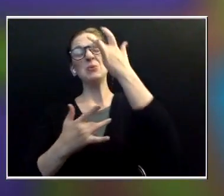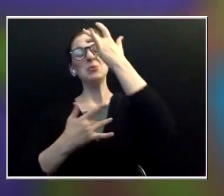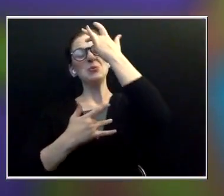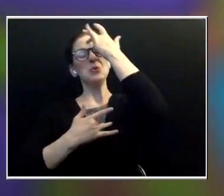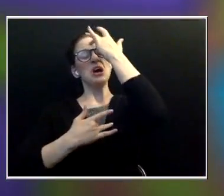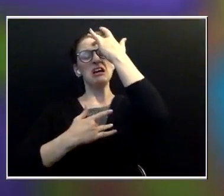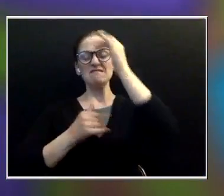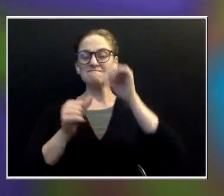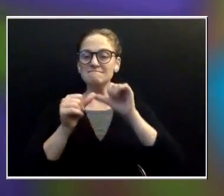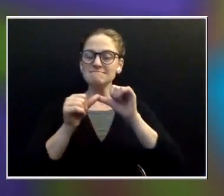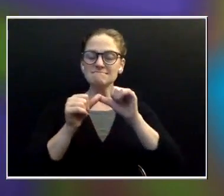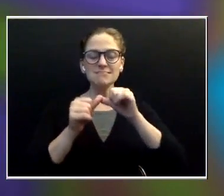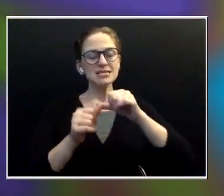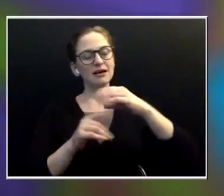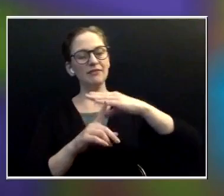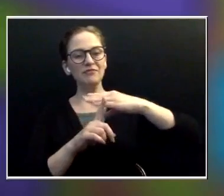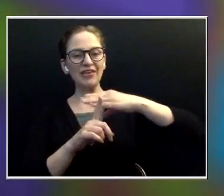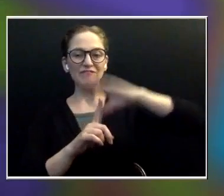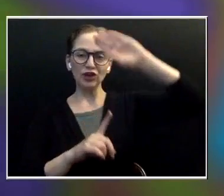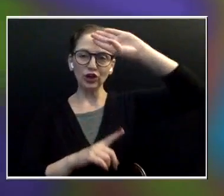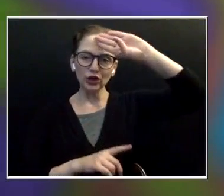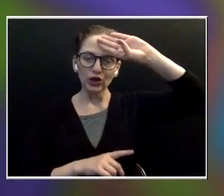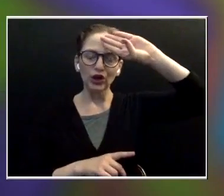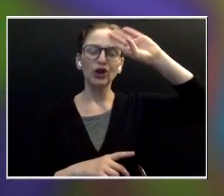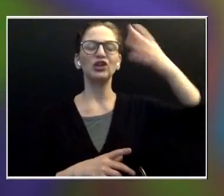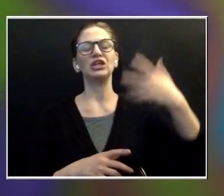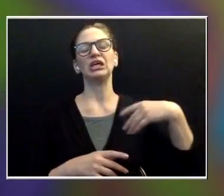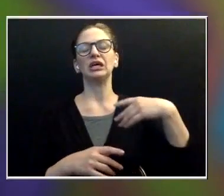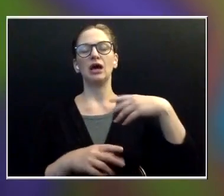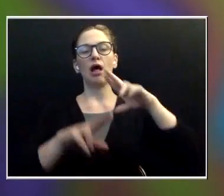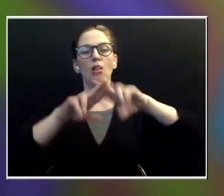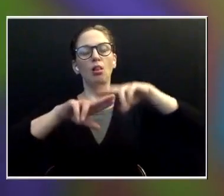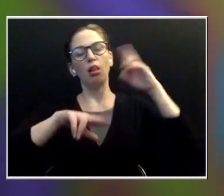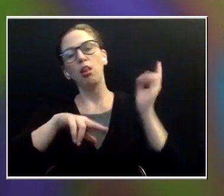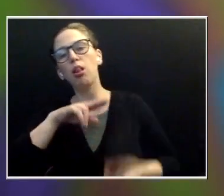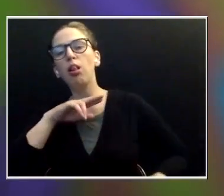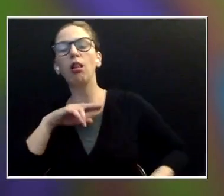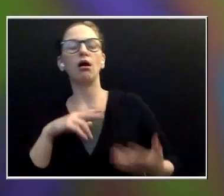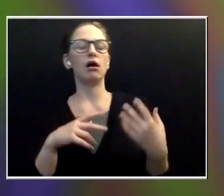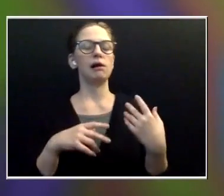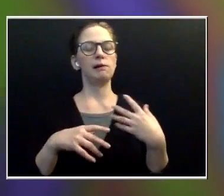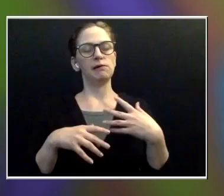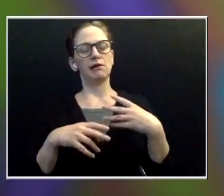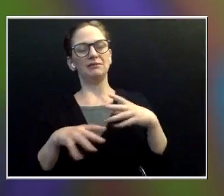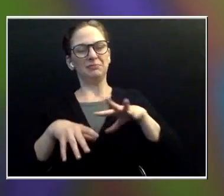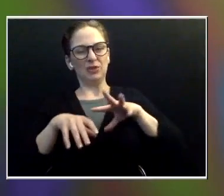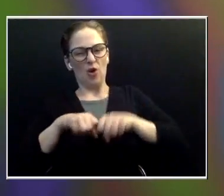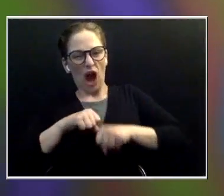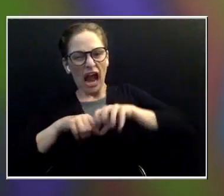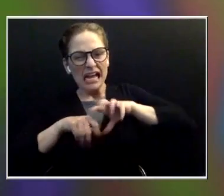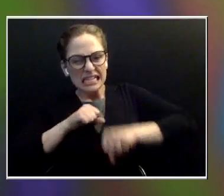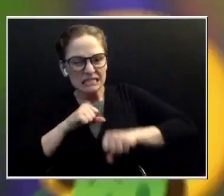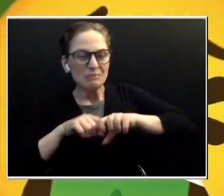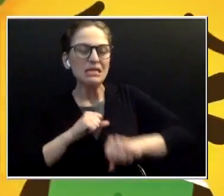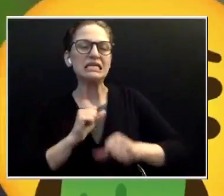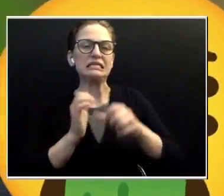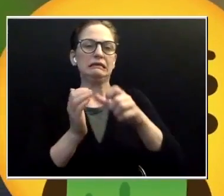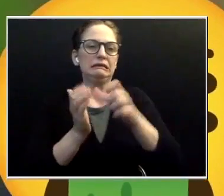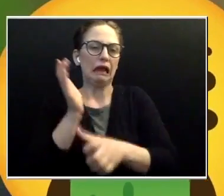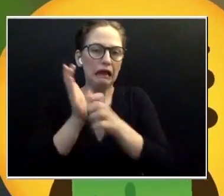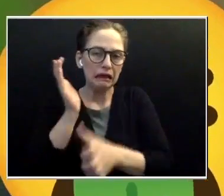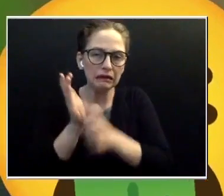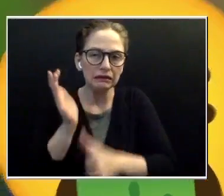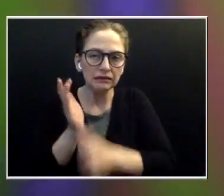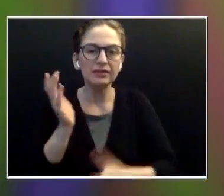loss, lots of cramping and watery diarrhea. You can have 10 or 20 stools a day. C. diff can make you